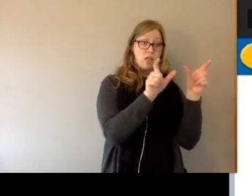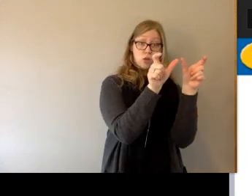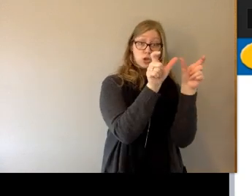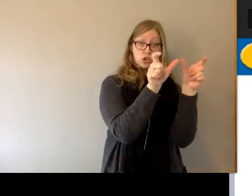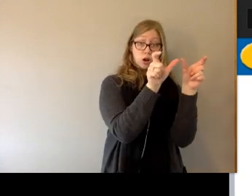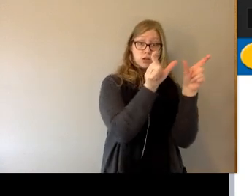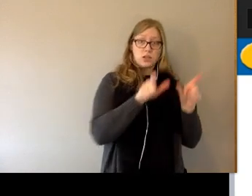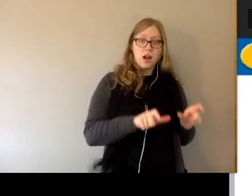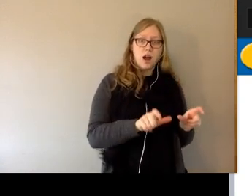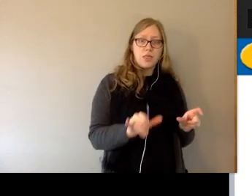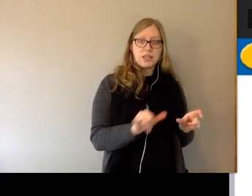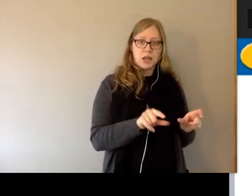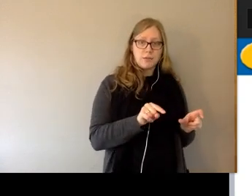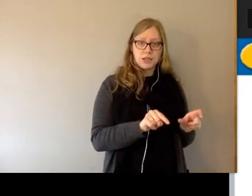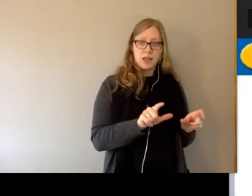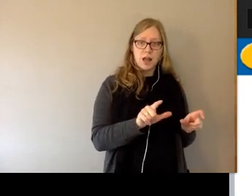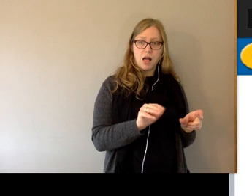let's calculate this.